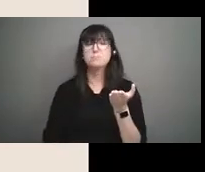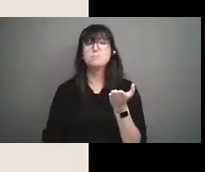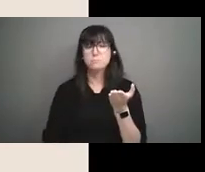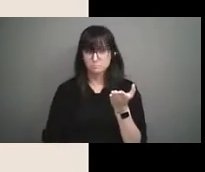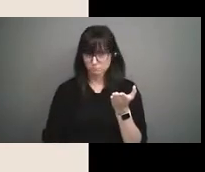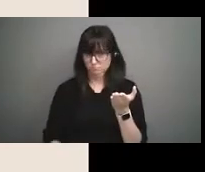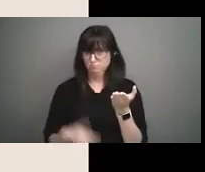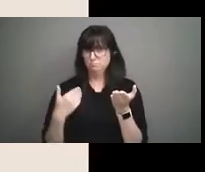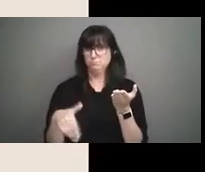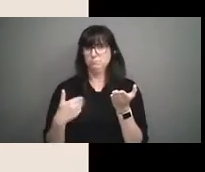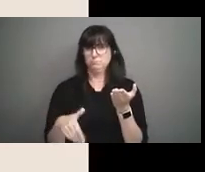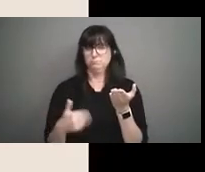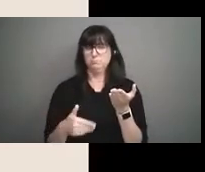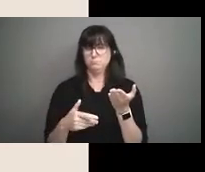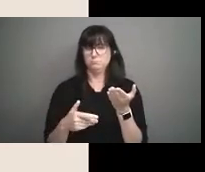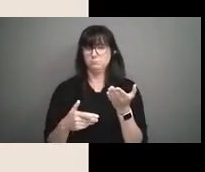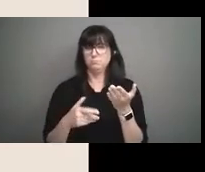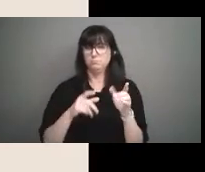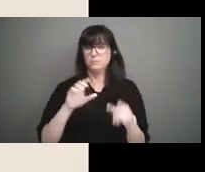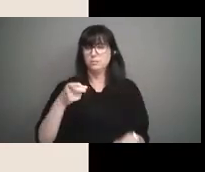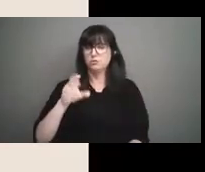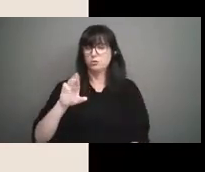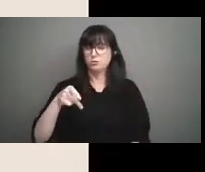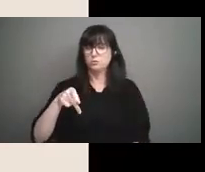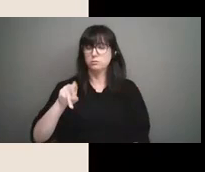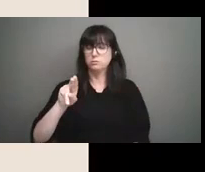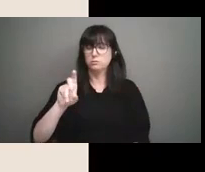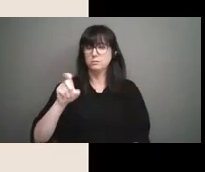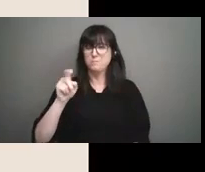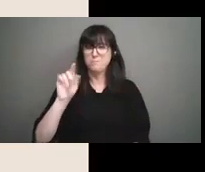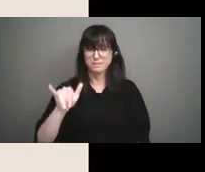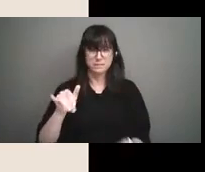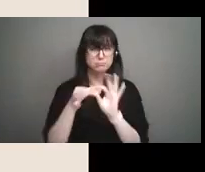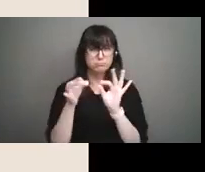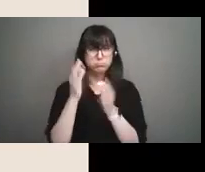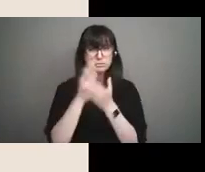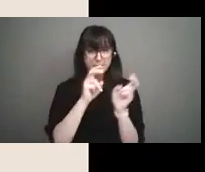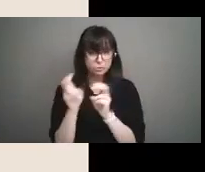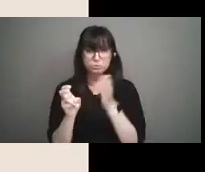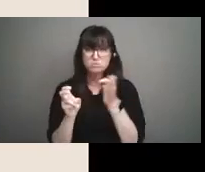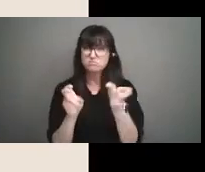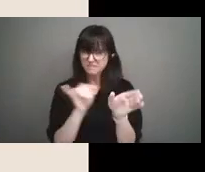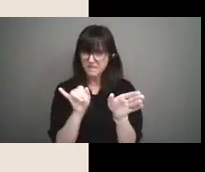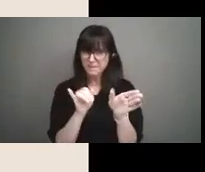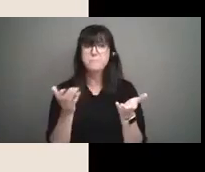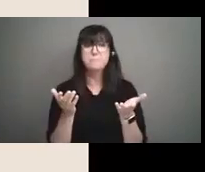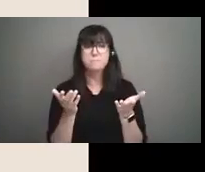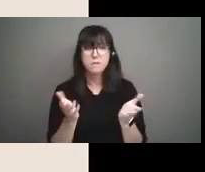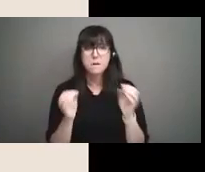of addresses some of the issues that Dr. Puxty talked about. You know, an increased use